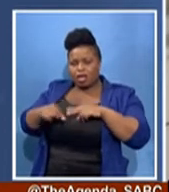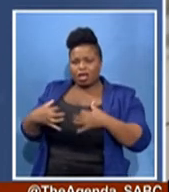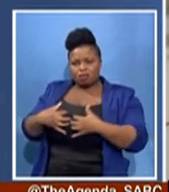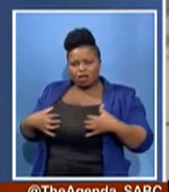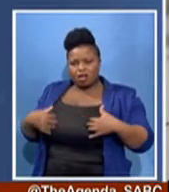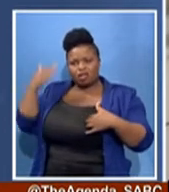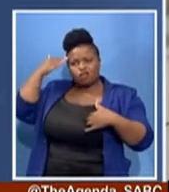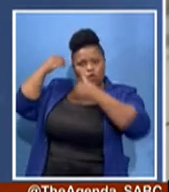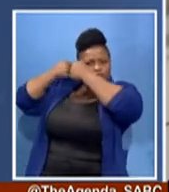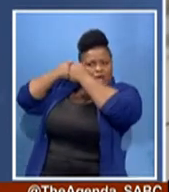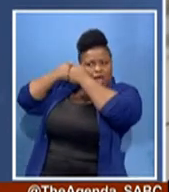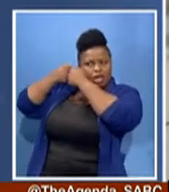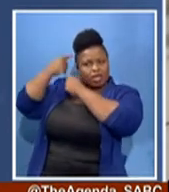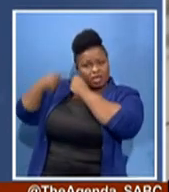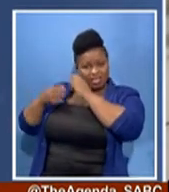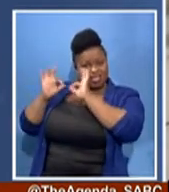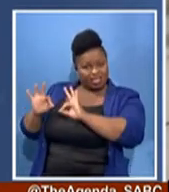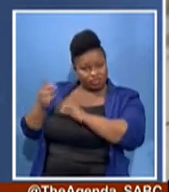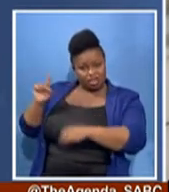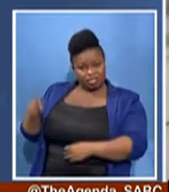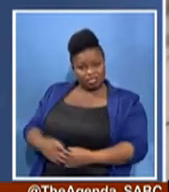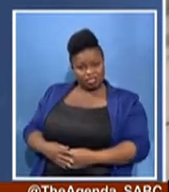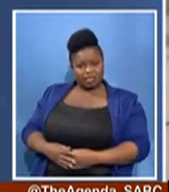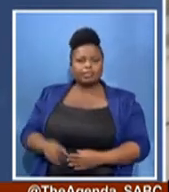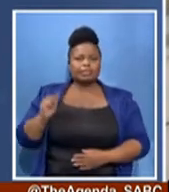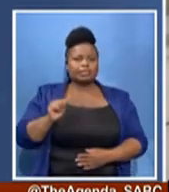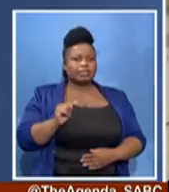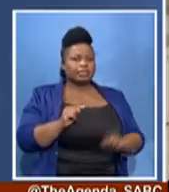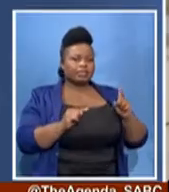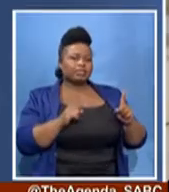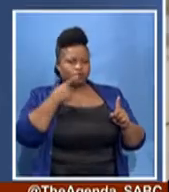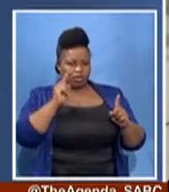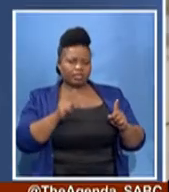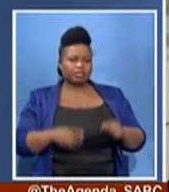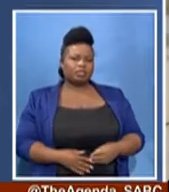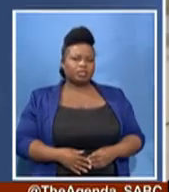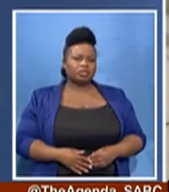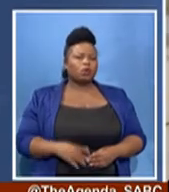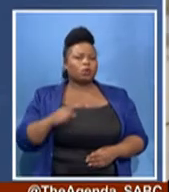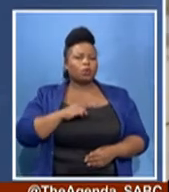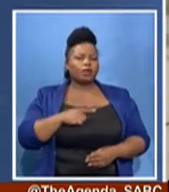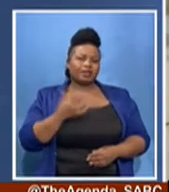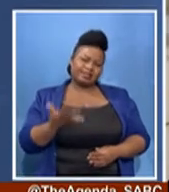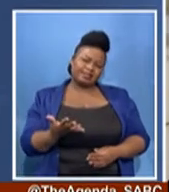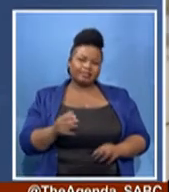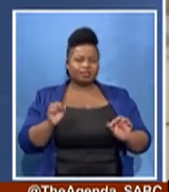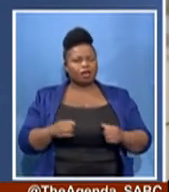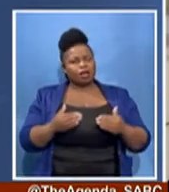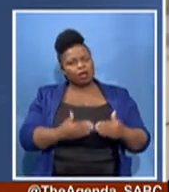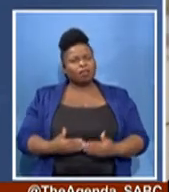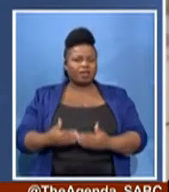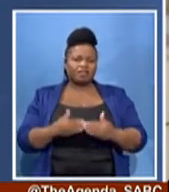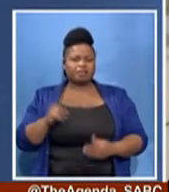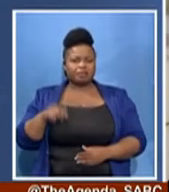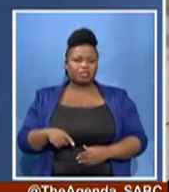That's the issue here, is that, you know, of course, we're going to be very careful with all the vaccines if we see any sort